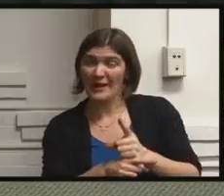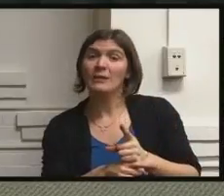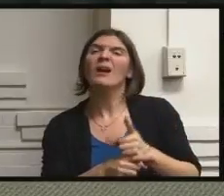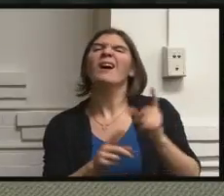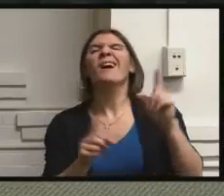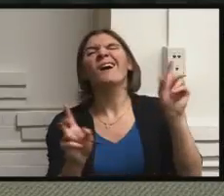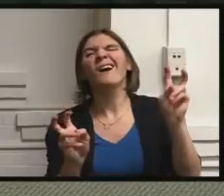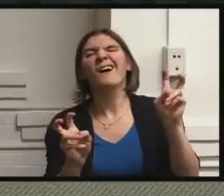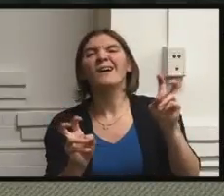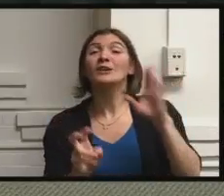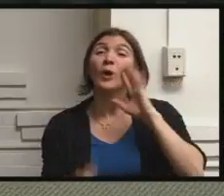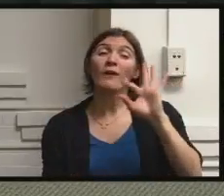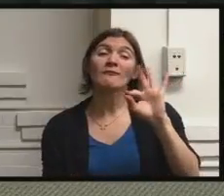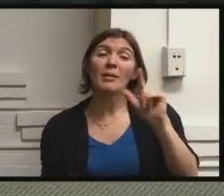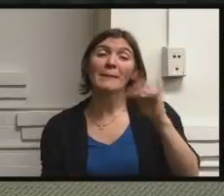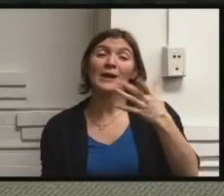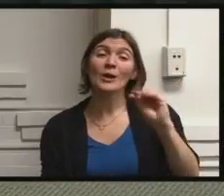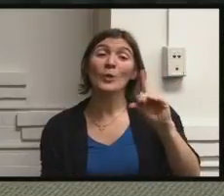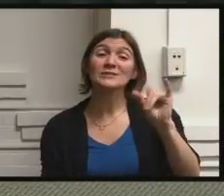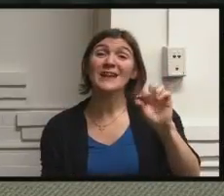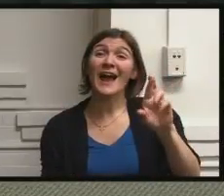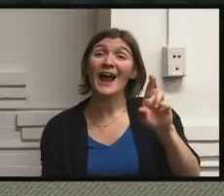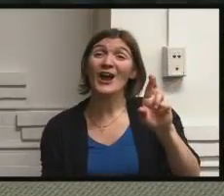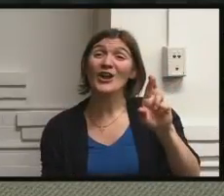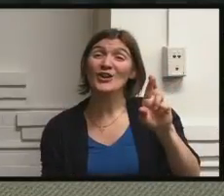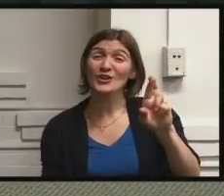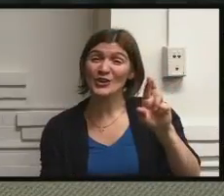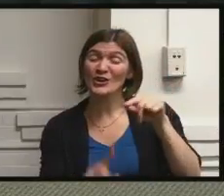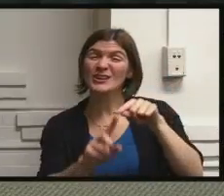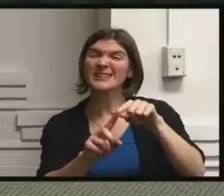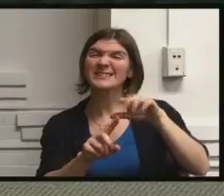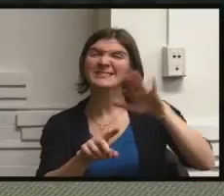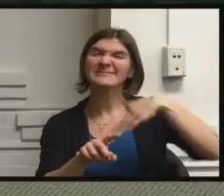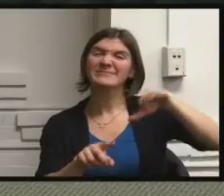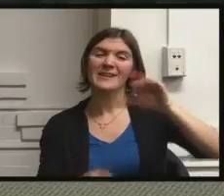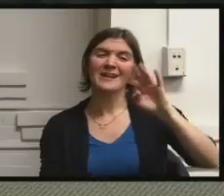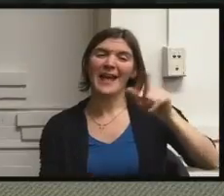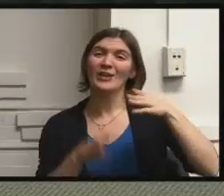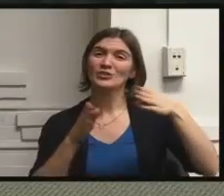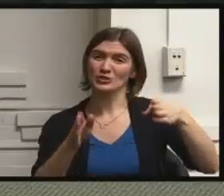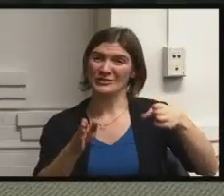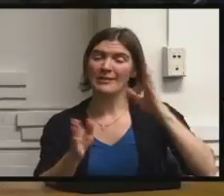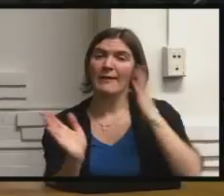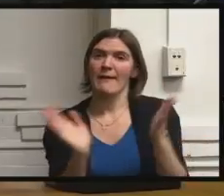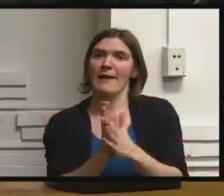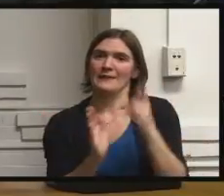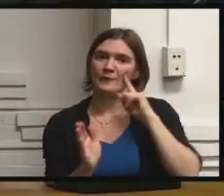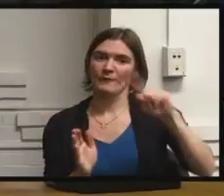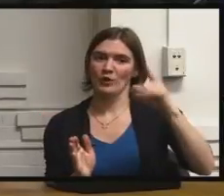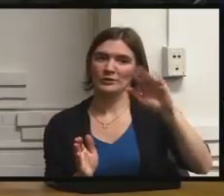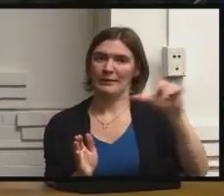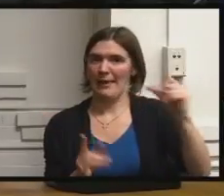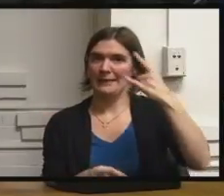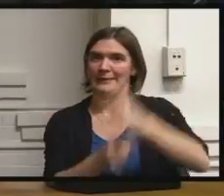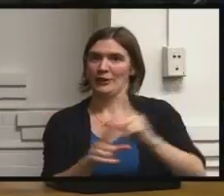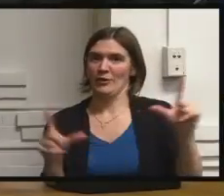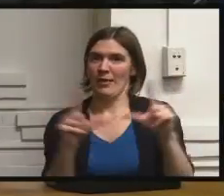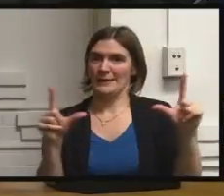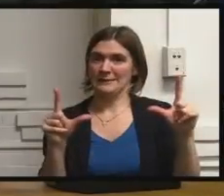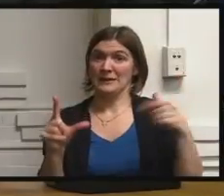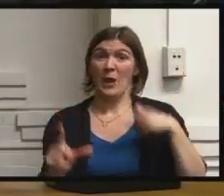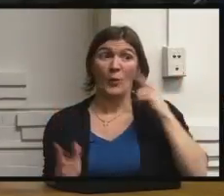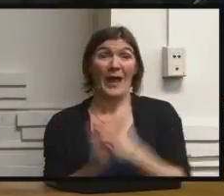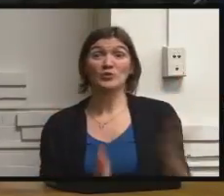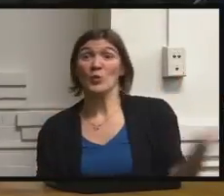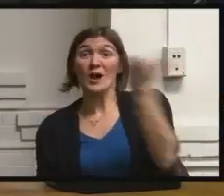doing business now as the Flamingo Diner for a first-class liquor license. Generally, we would